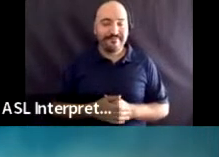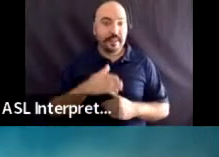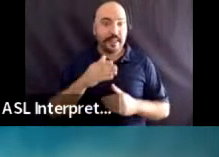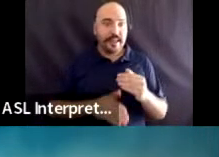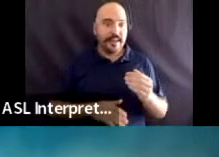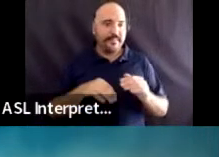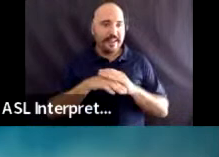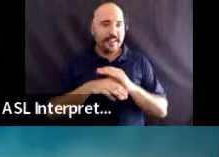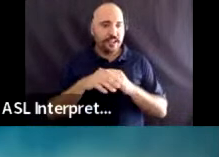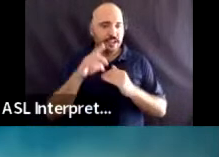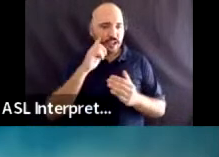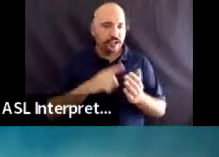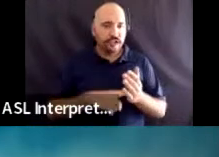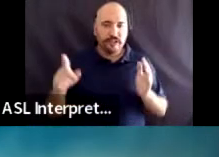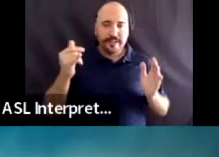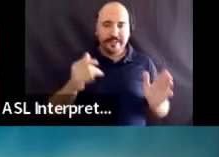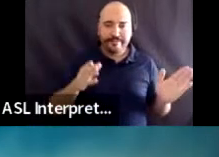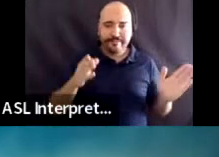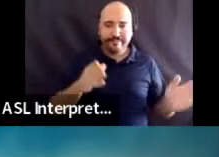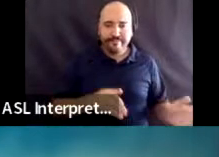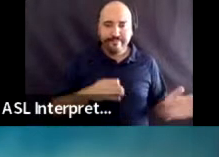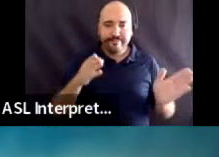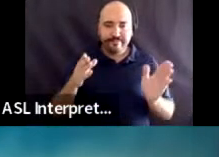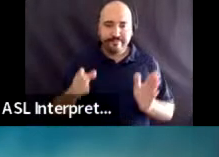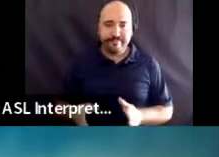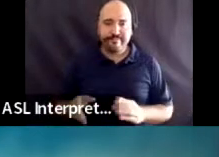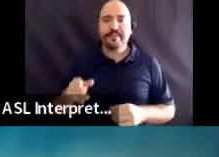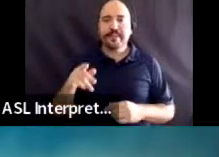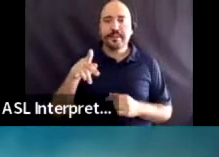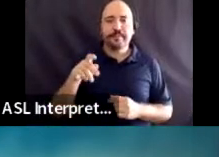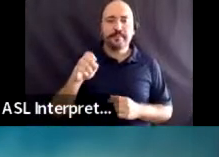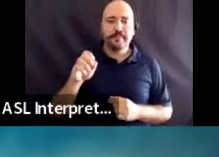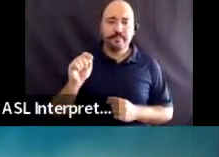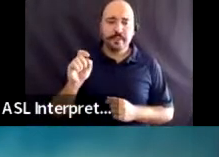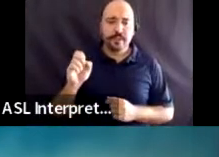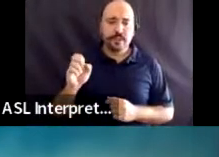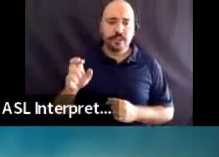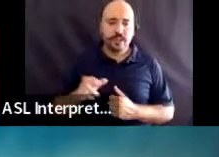check. Now we're just going to have quickly Peter.